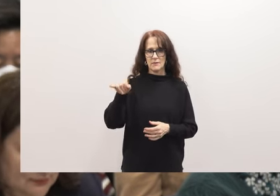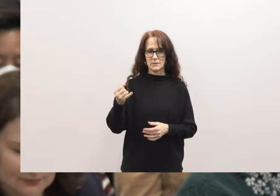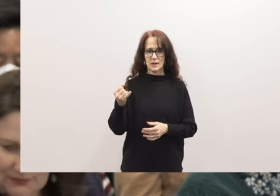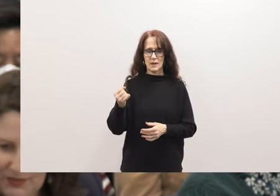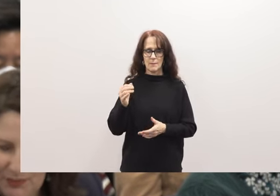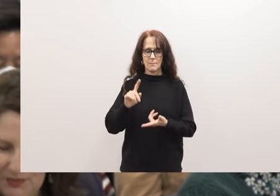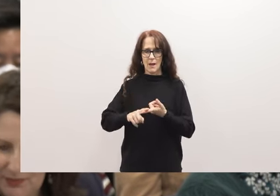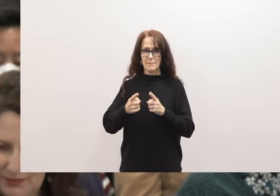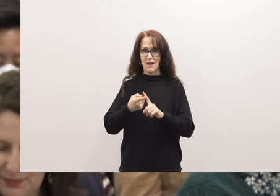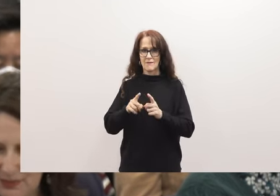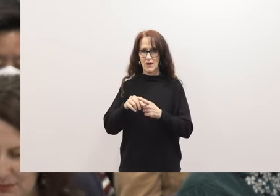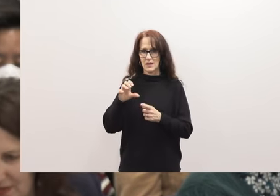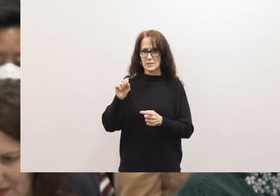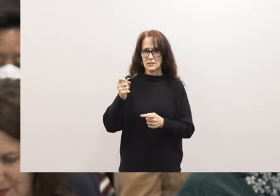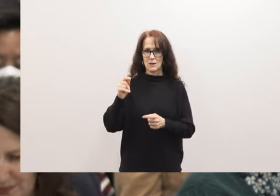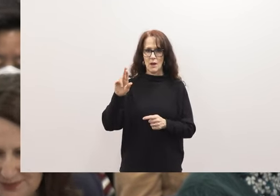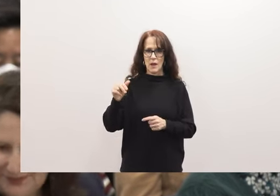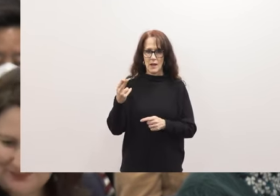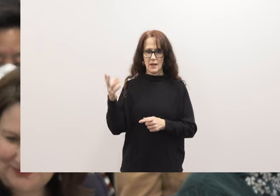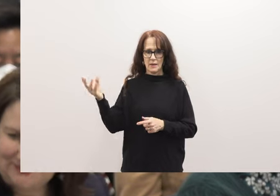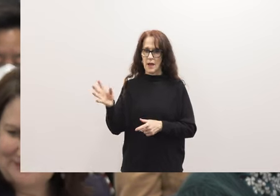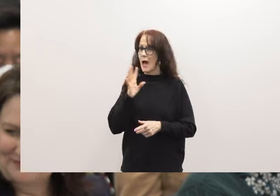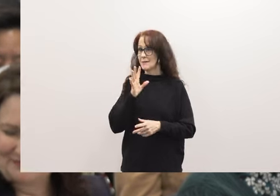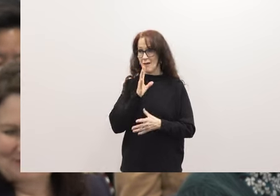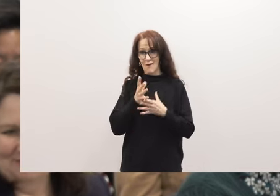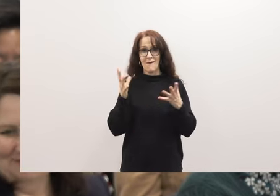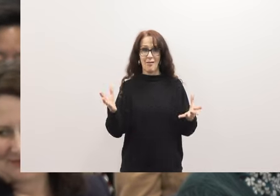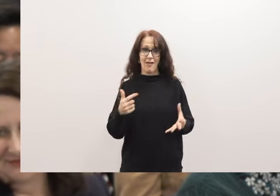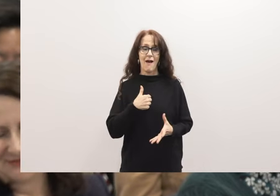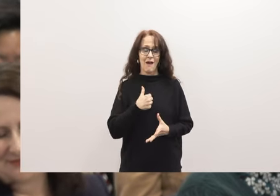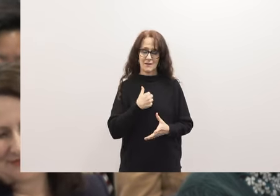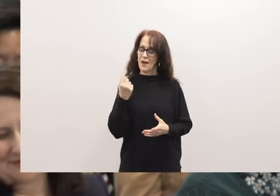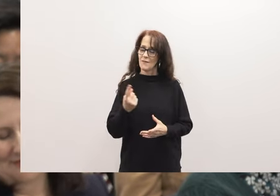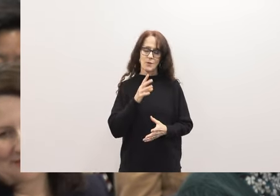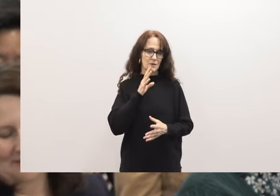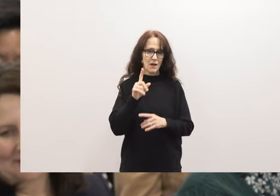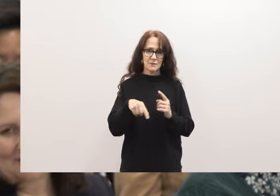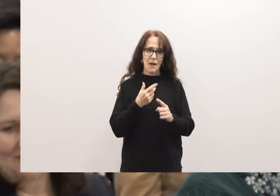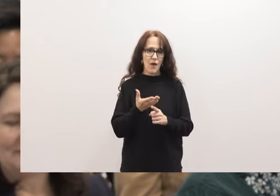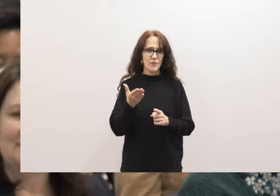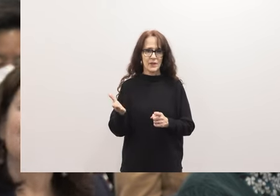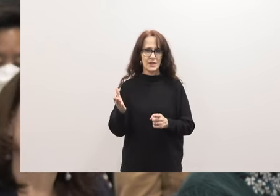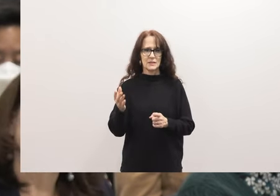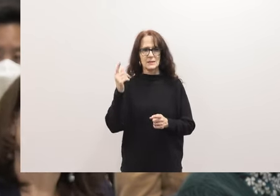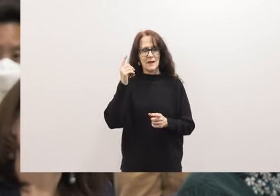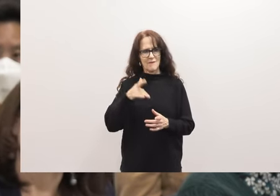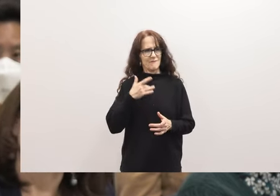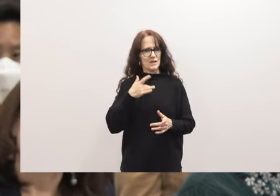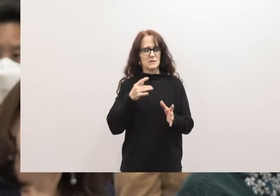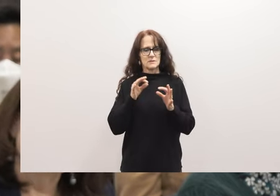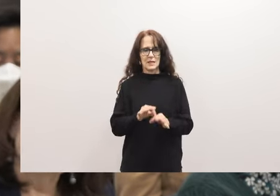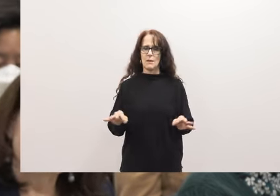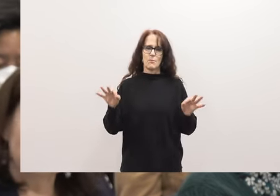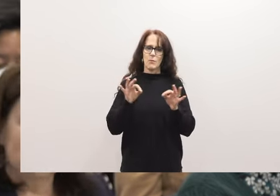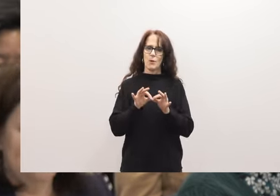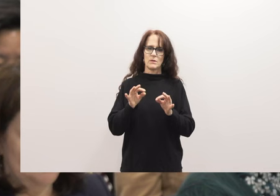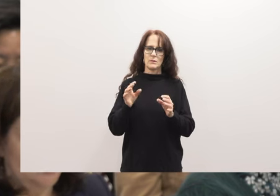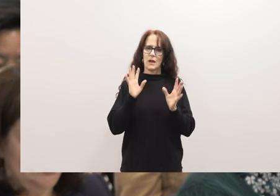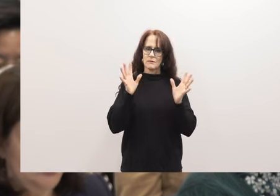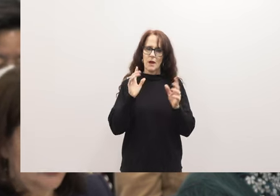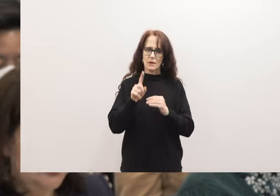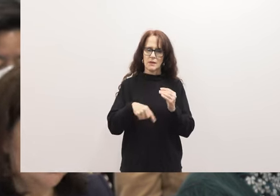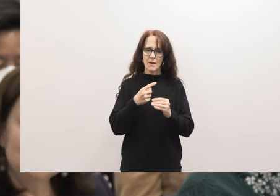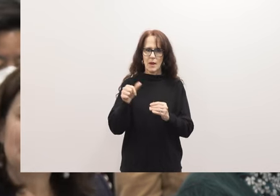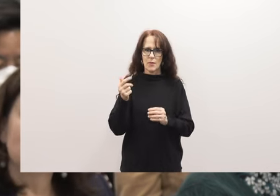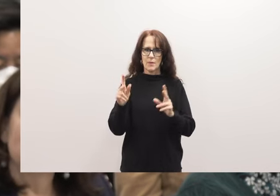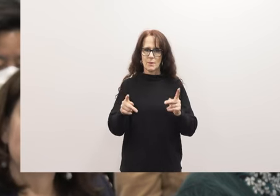Sarai. Now, I am someone who talks a lot. I've always talked about things that I've deemed important. I've always talked about things that other